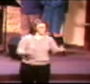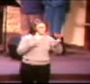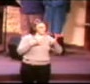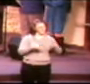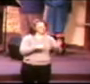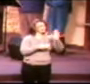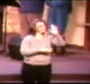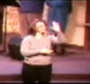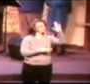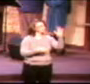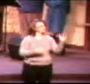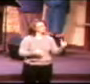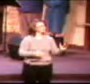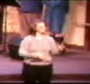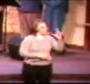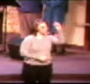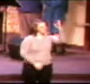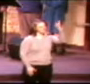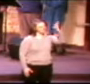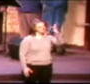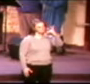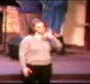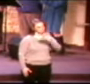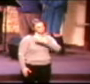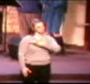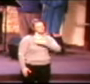Lord, let your